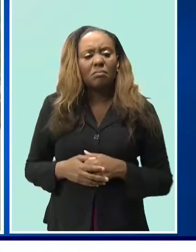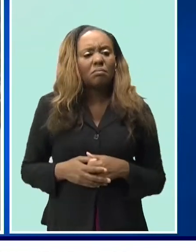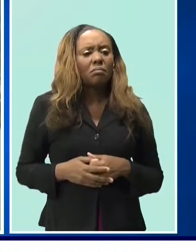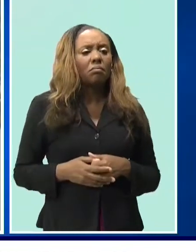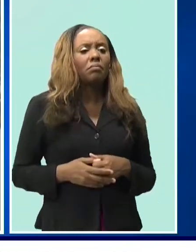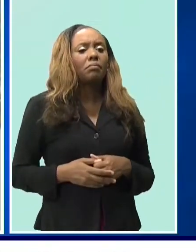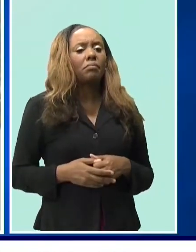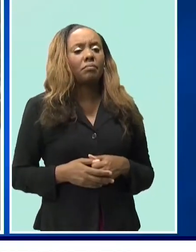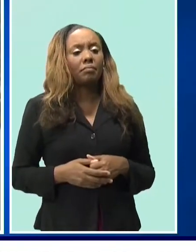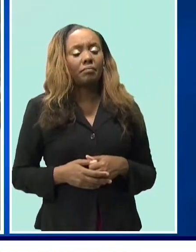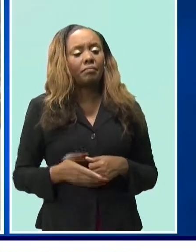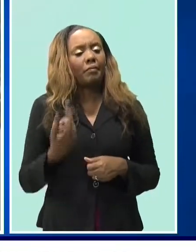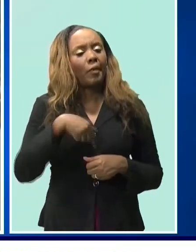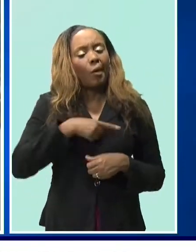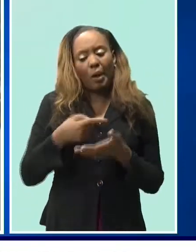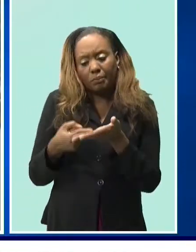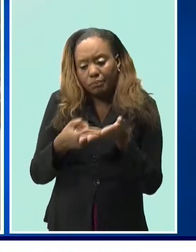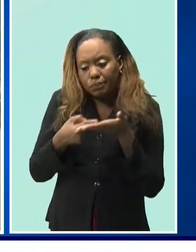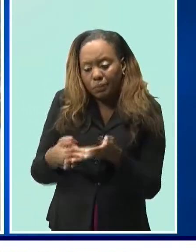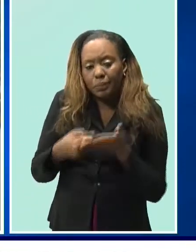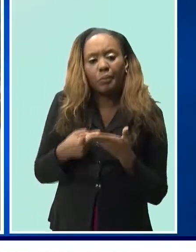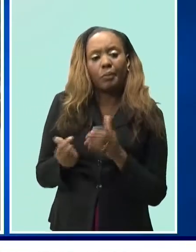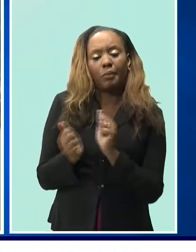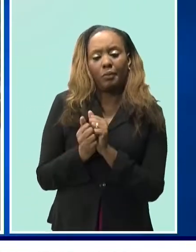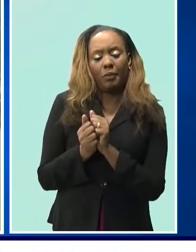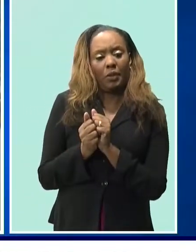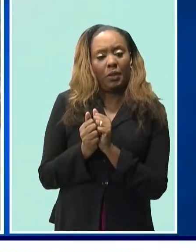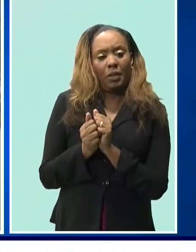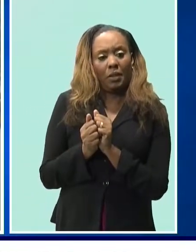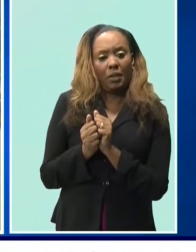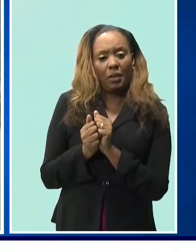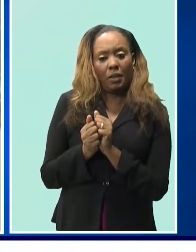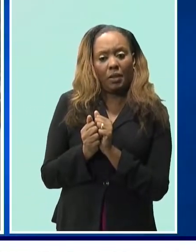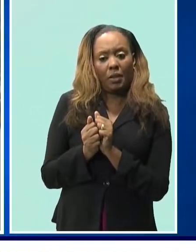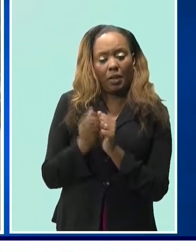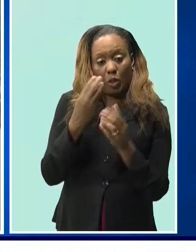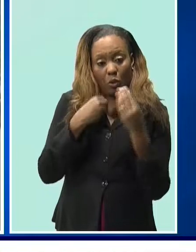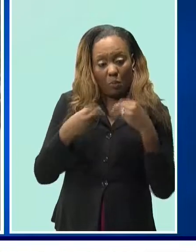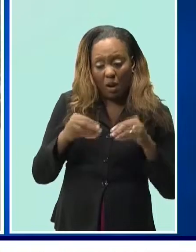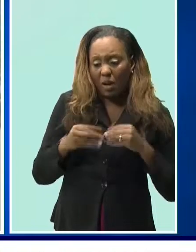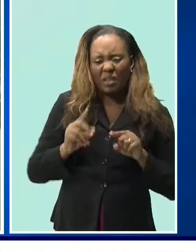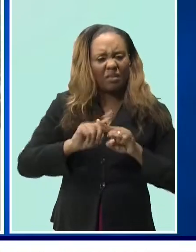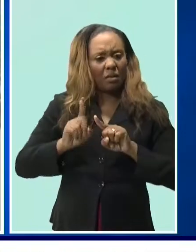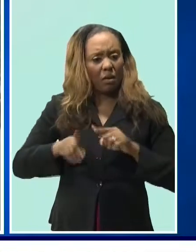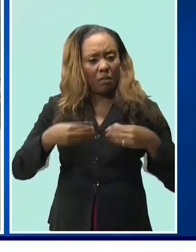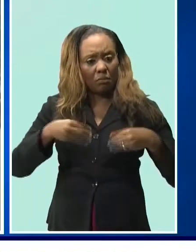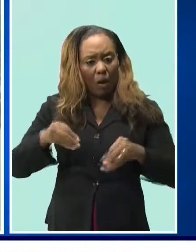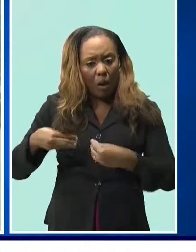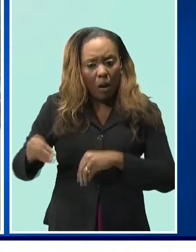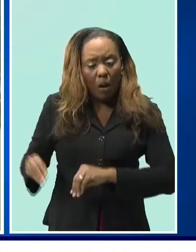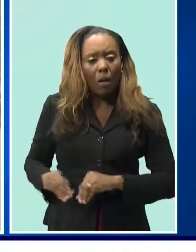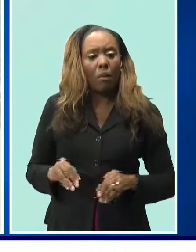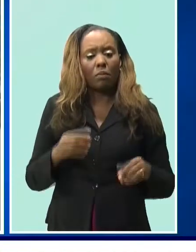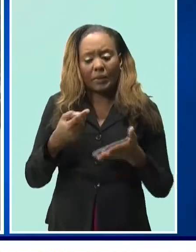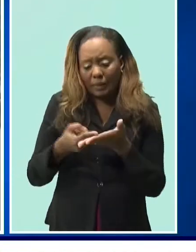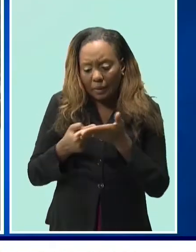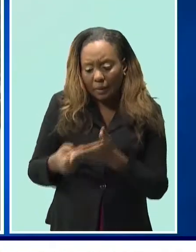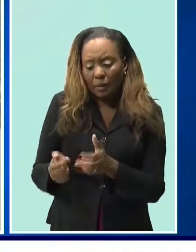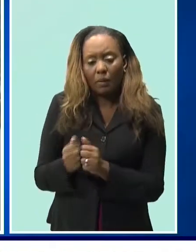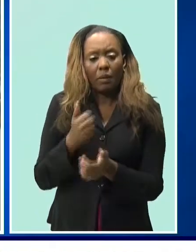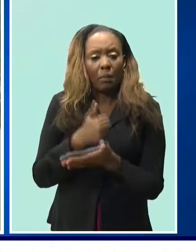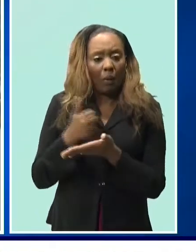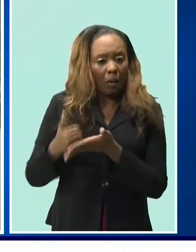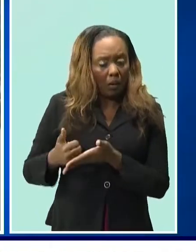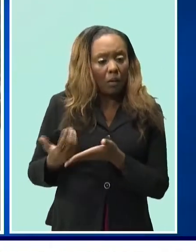So we have had discussions all along with the retailers and the banking sector in terms of rolling